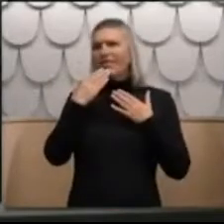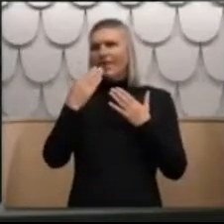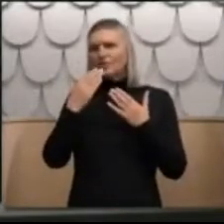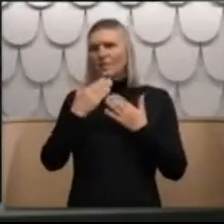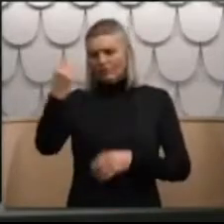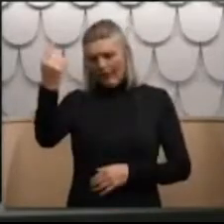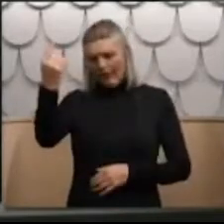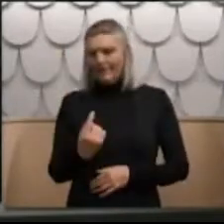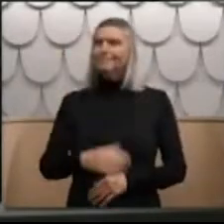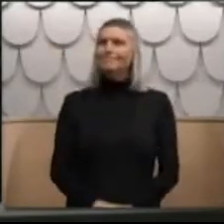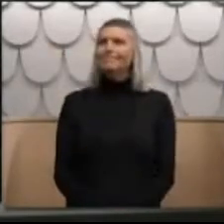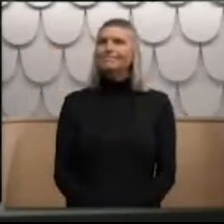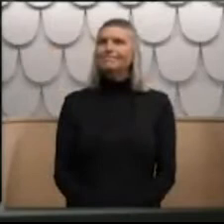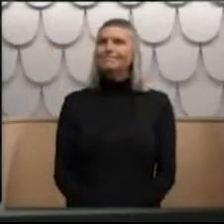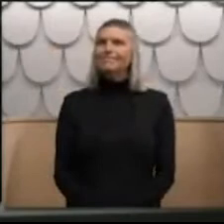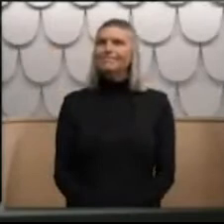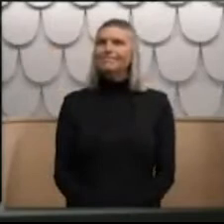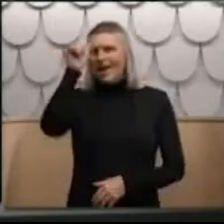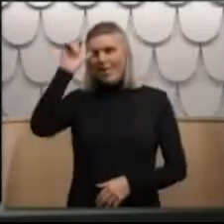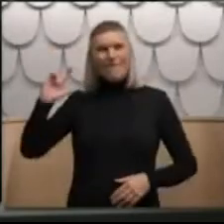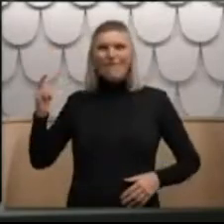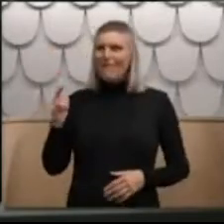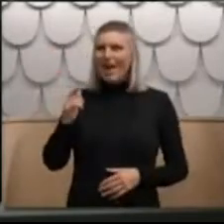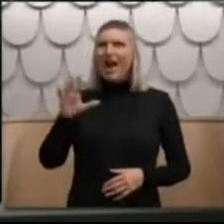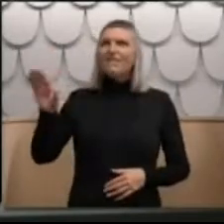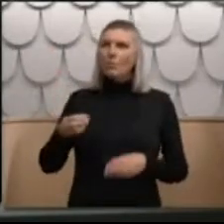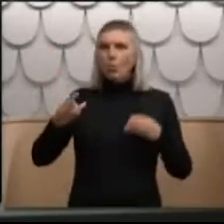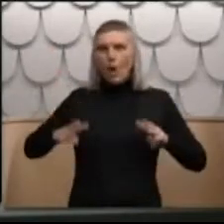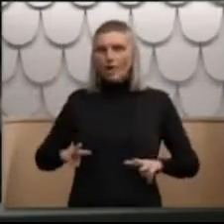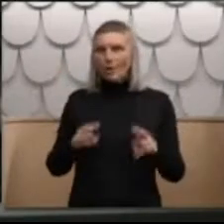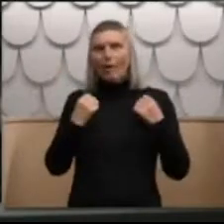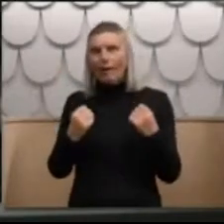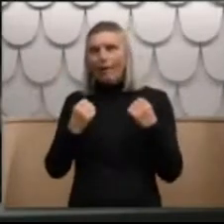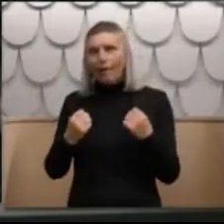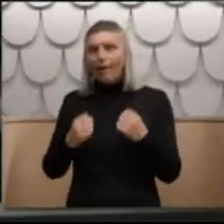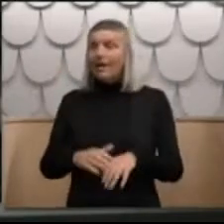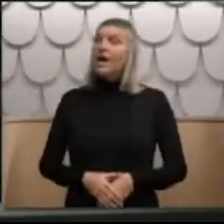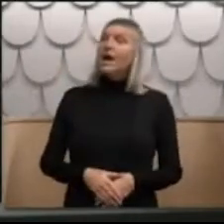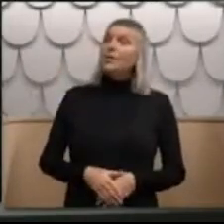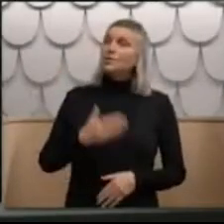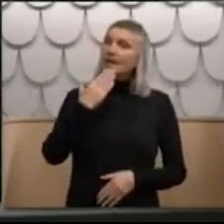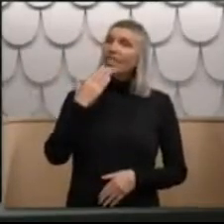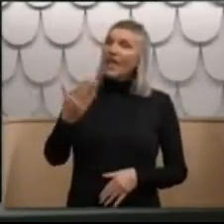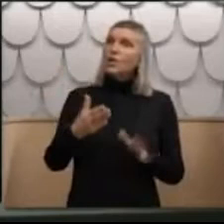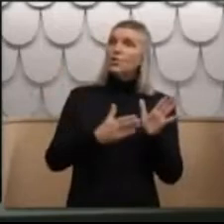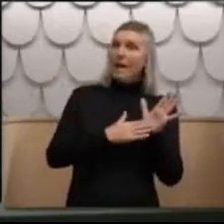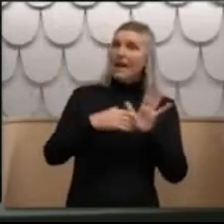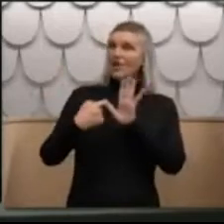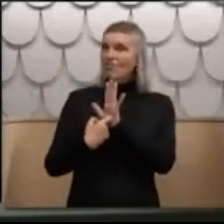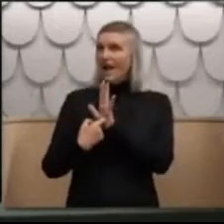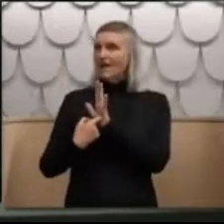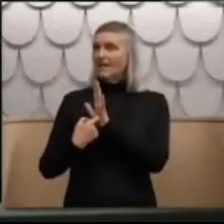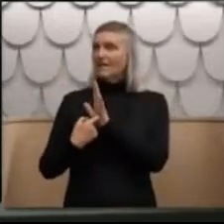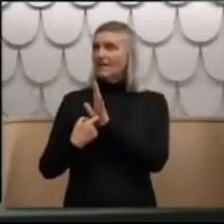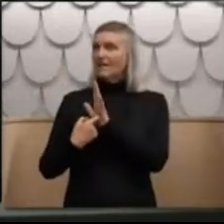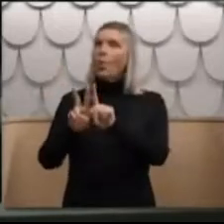here today. I know it was a long journey up from Whanganui. Yeah. And also to say thank you to Marlene and Raina for coming with